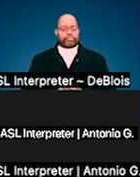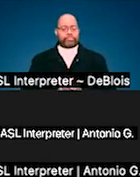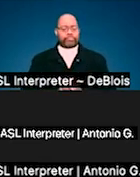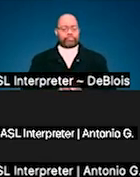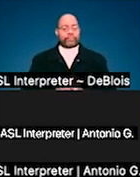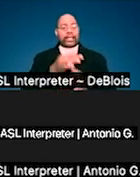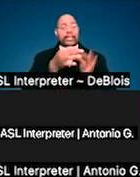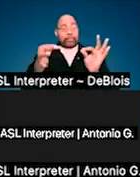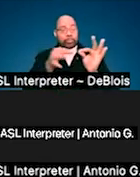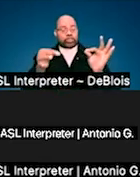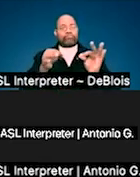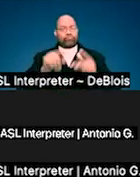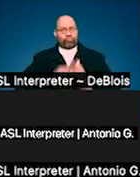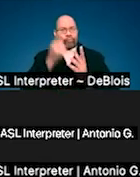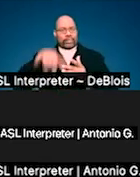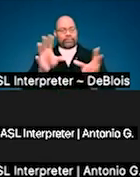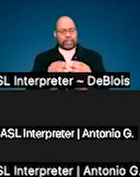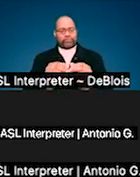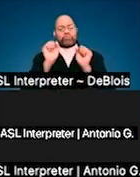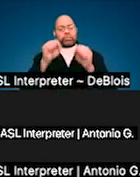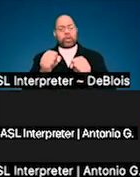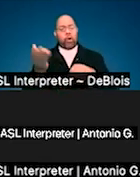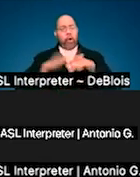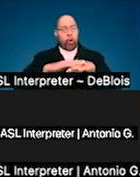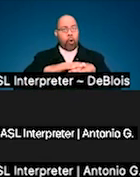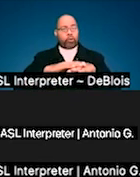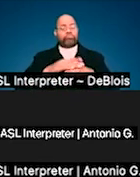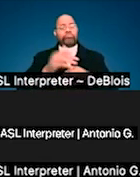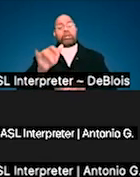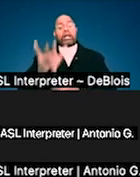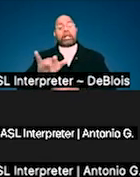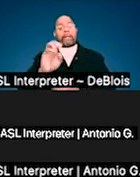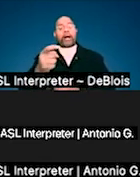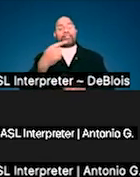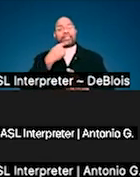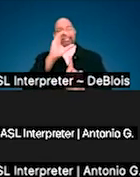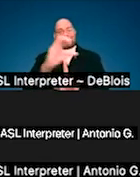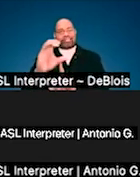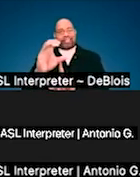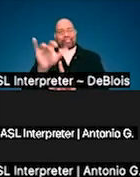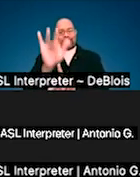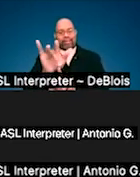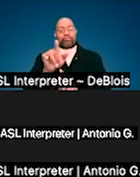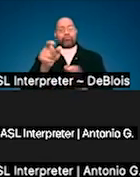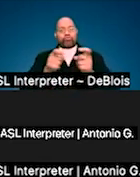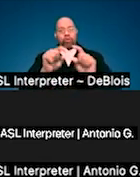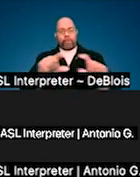Closed captioning has been enabled for this meeting, so you can turn yours on by clicking the box that says CC in your control